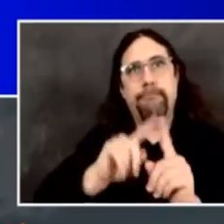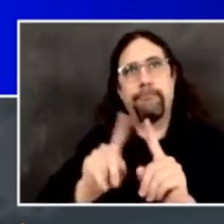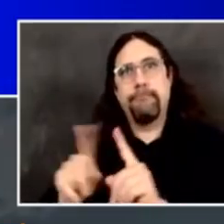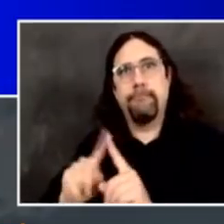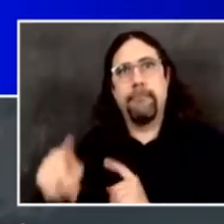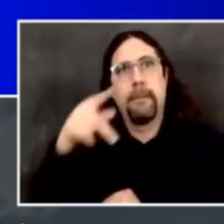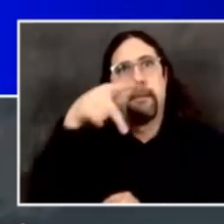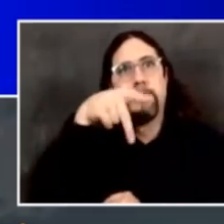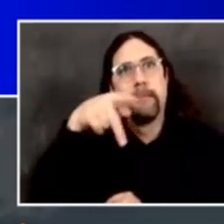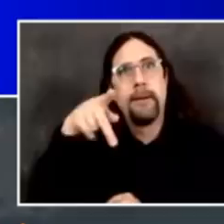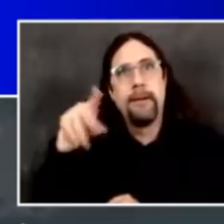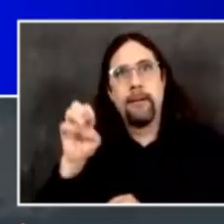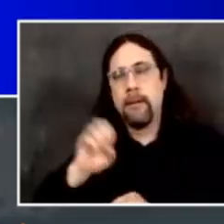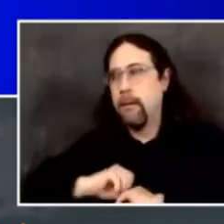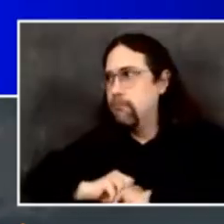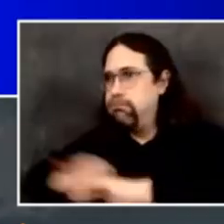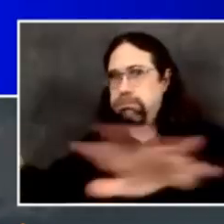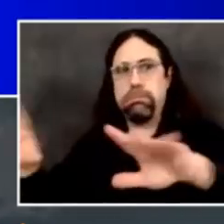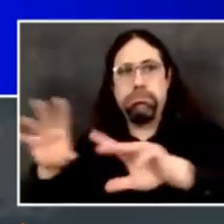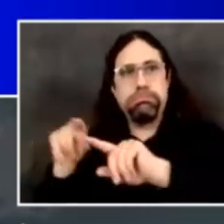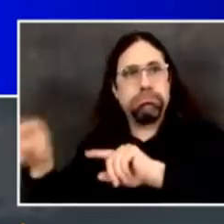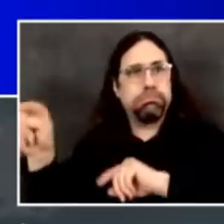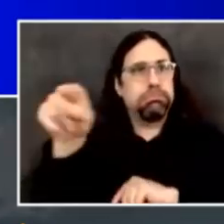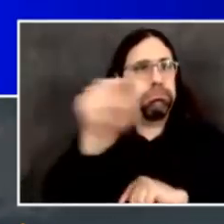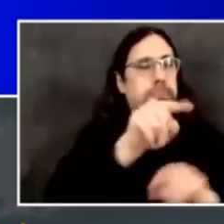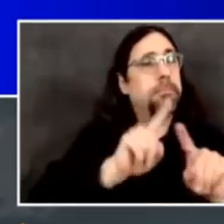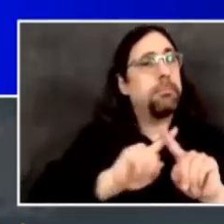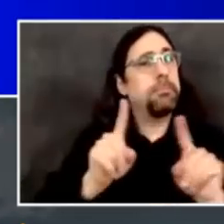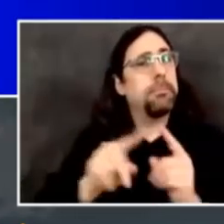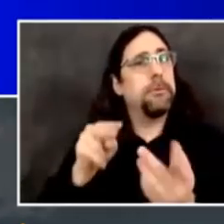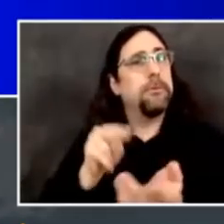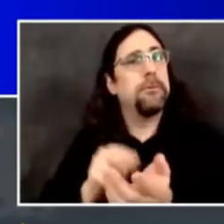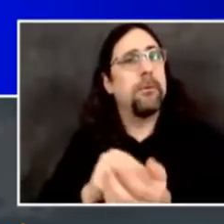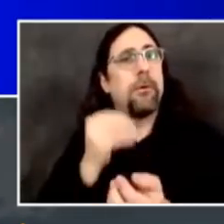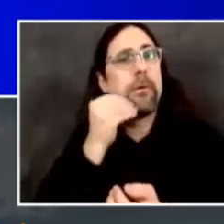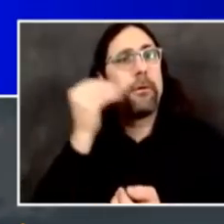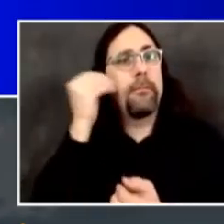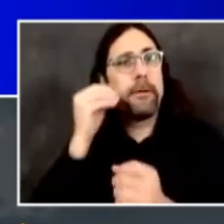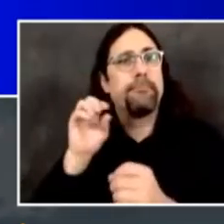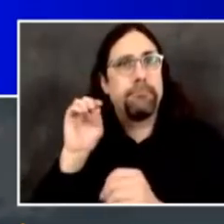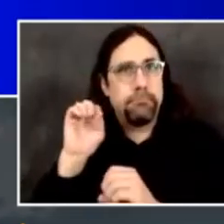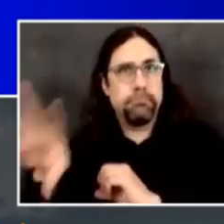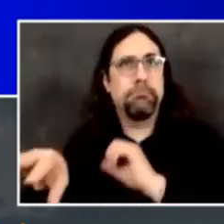there. This week, we are sending to nursing homes across the 5 boroughs